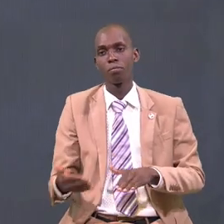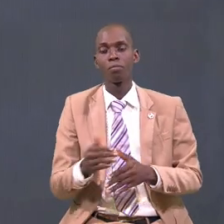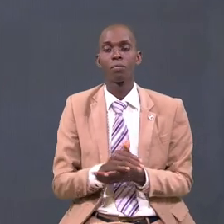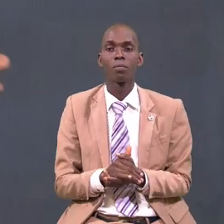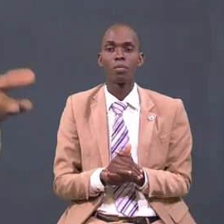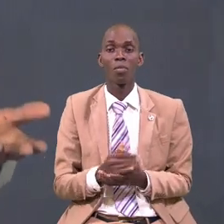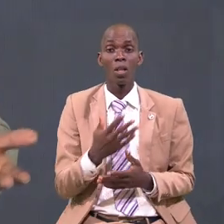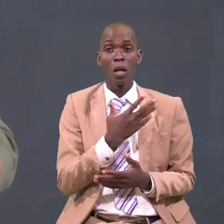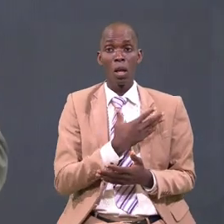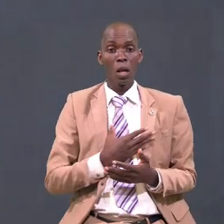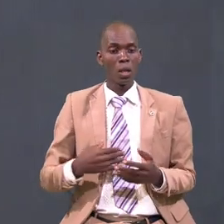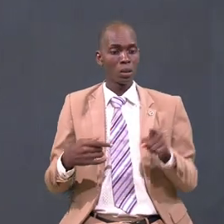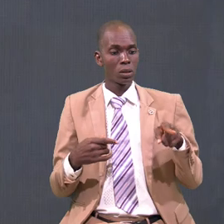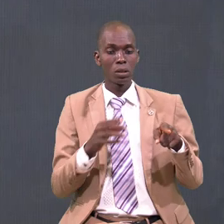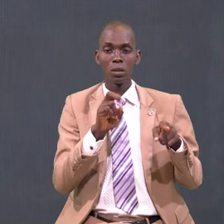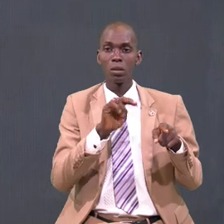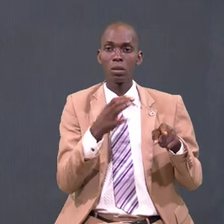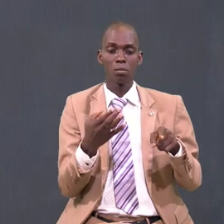And he was not found.